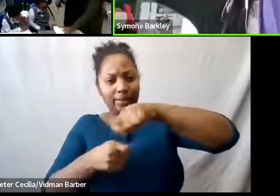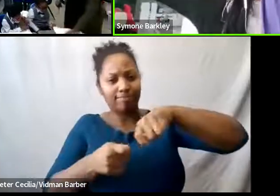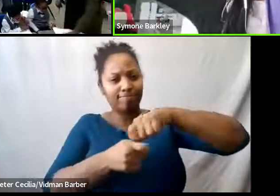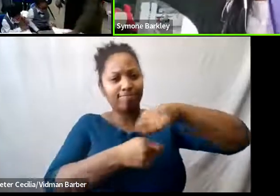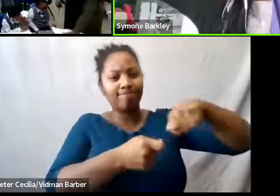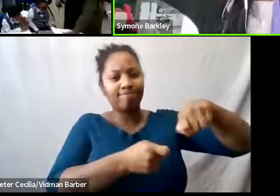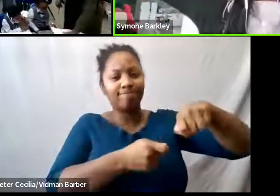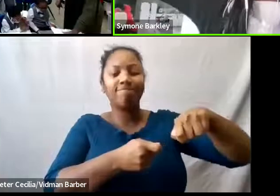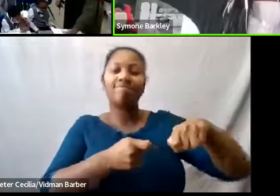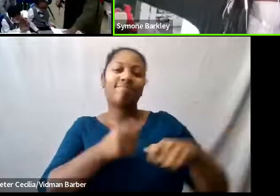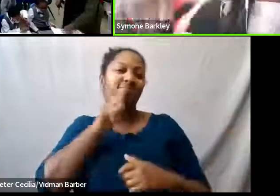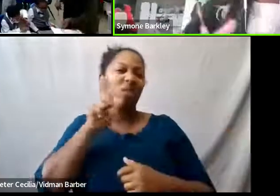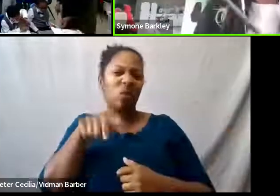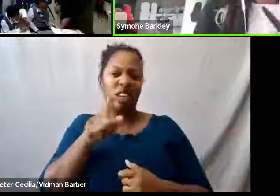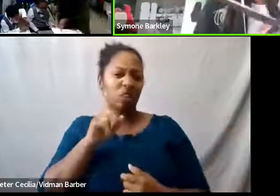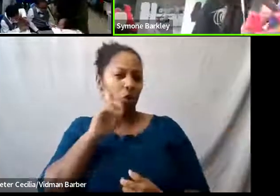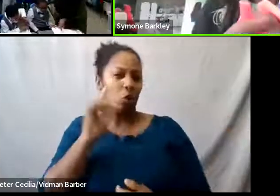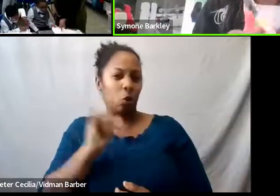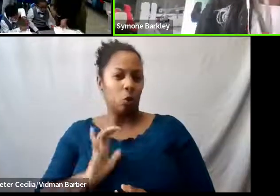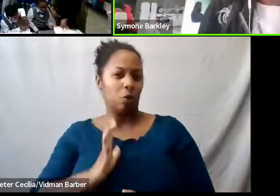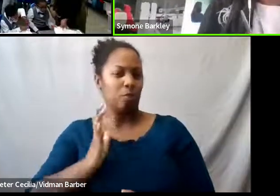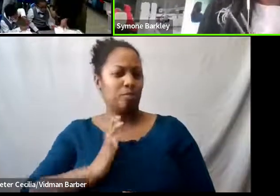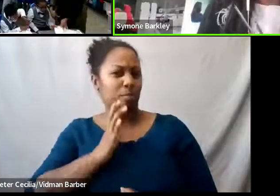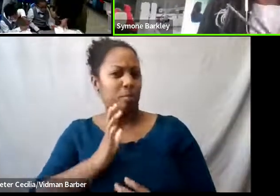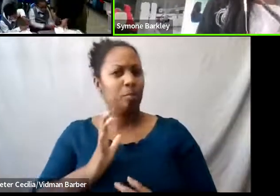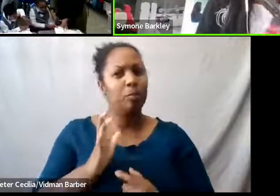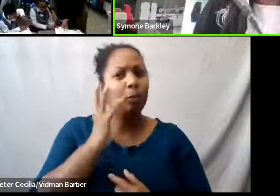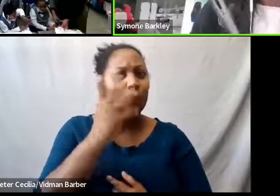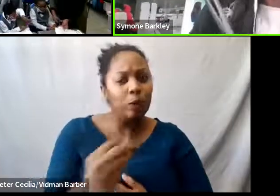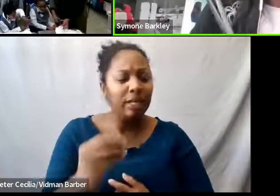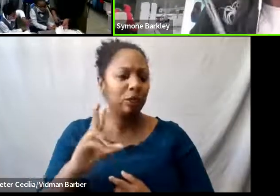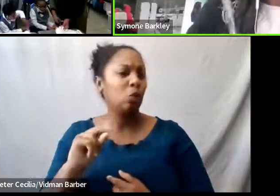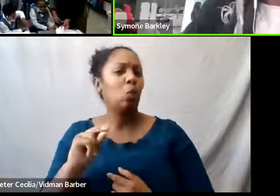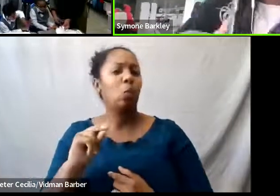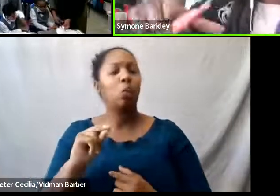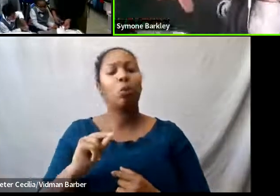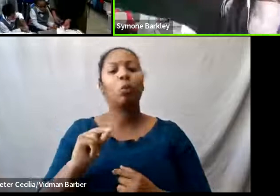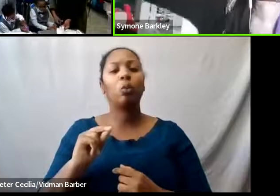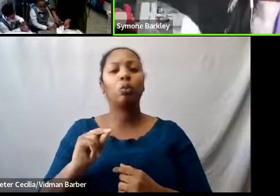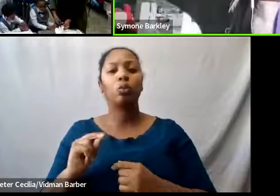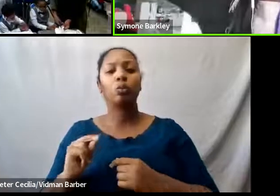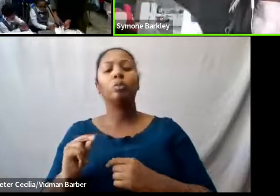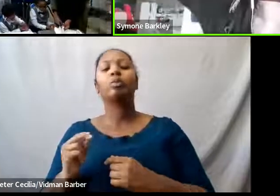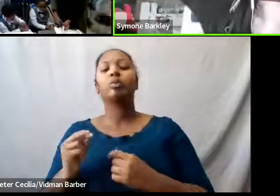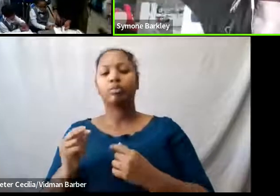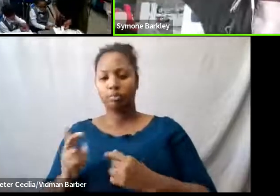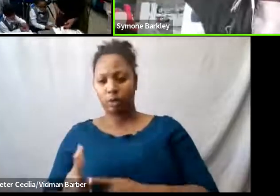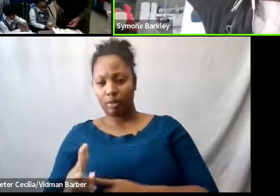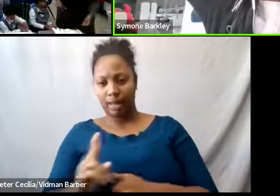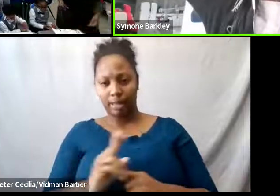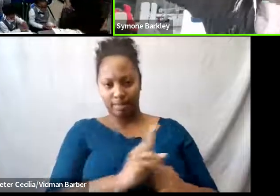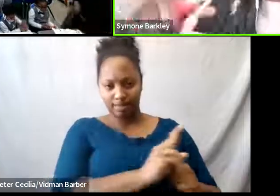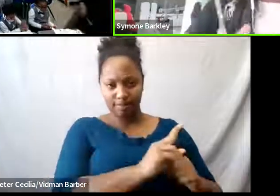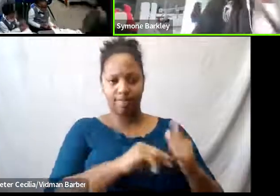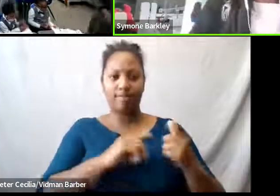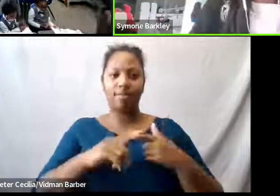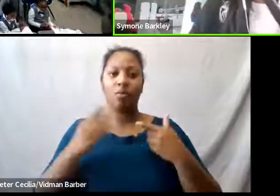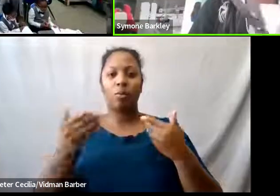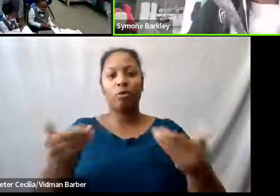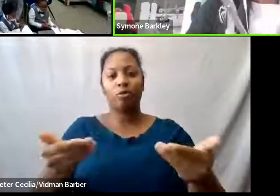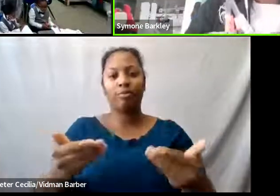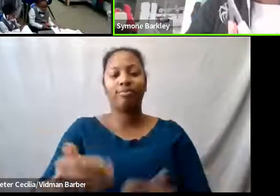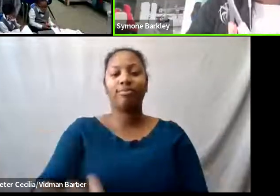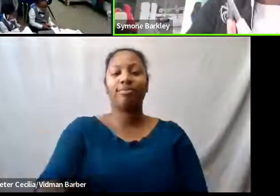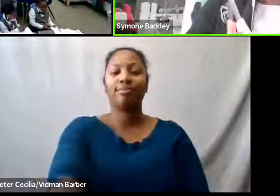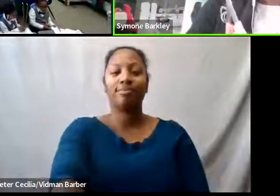So it doesn't have to be perfect. You just want to cut across the bottom. And then I'll give you the next step after we do this.